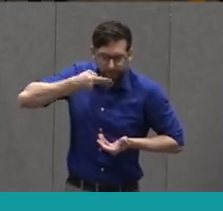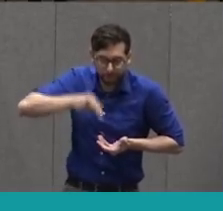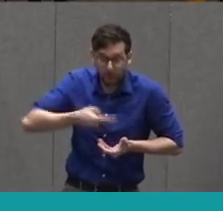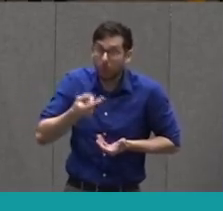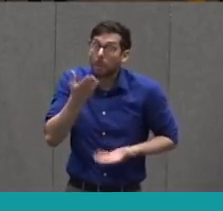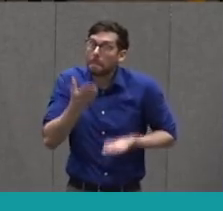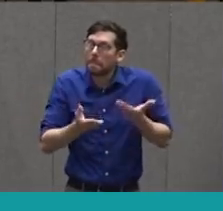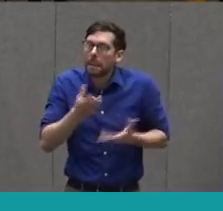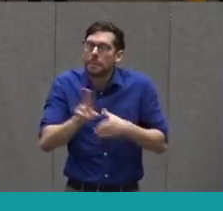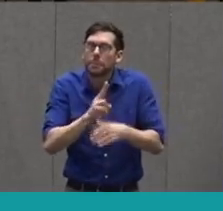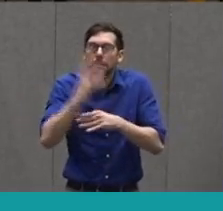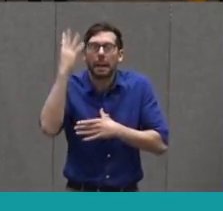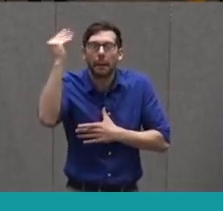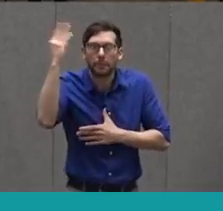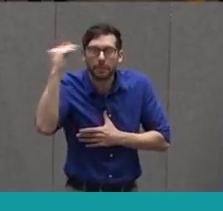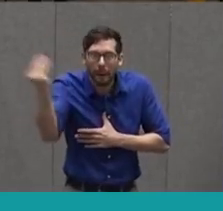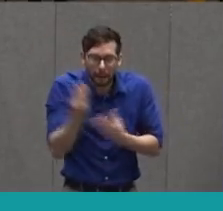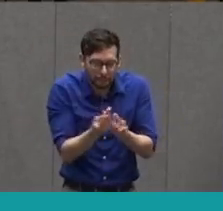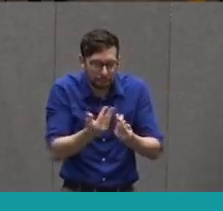outside, scooping.